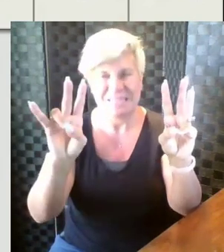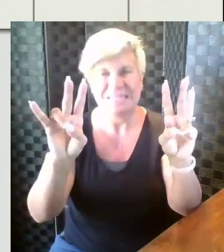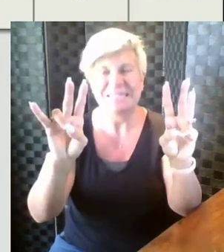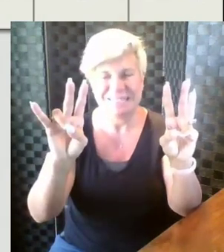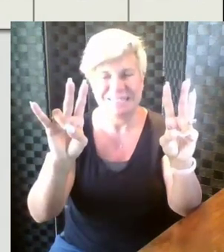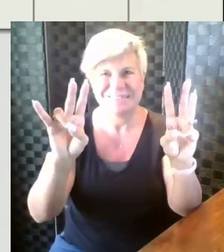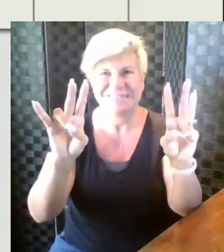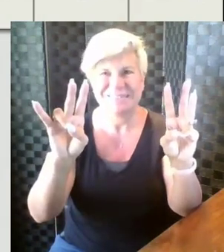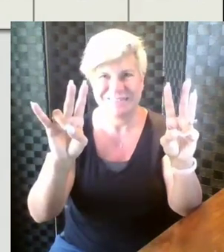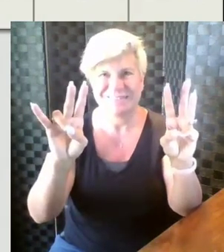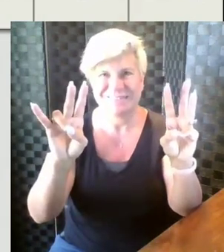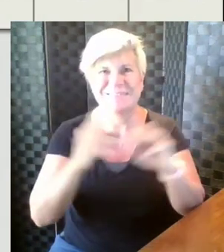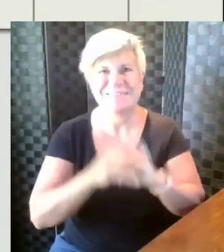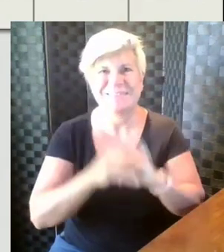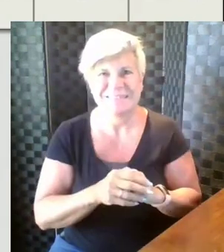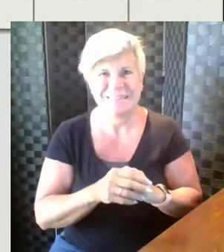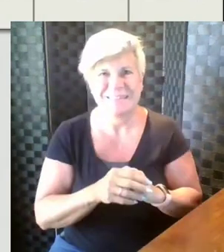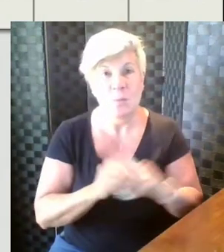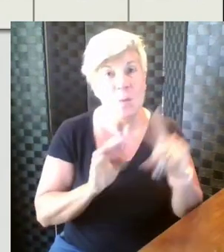7,